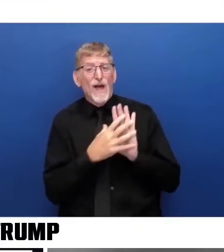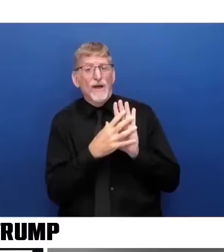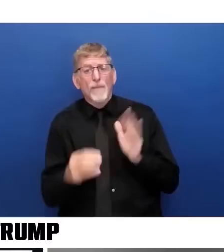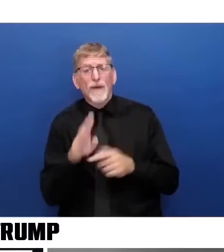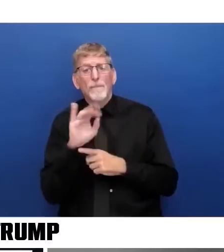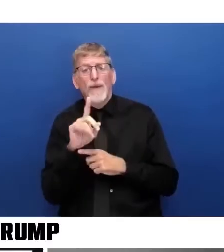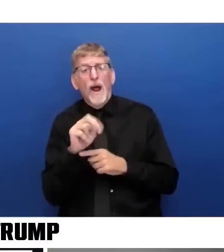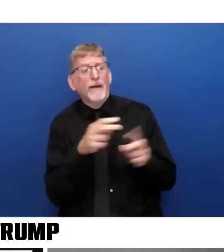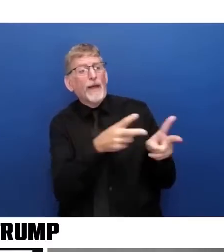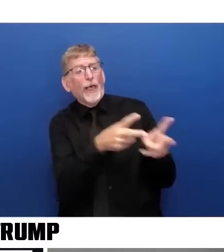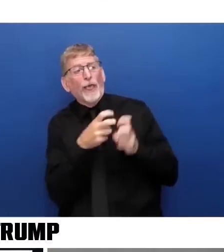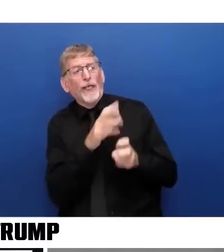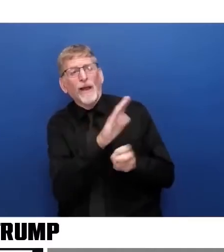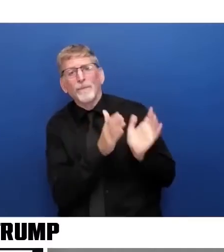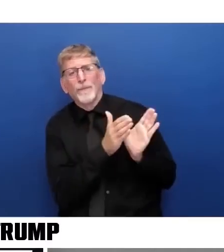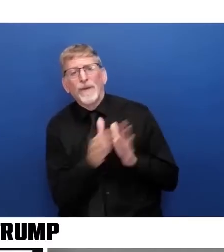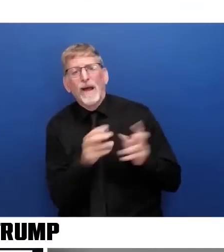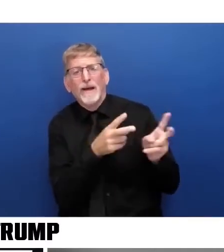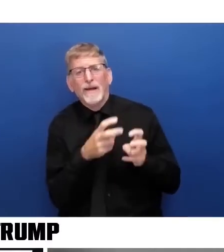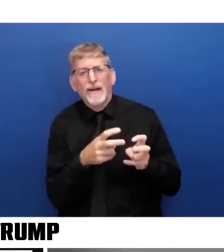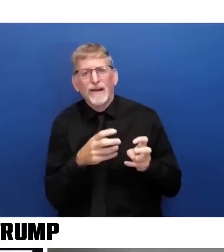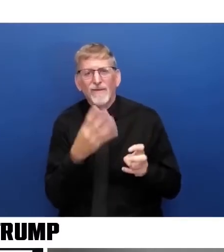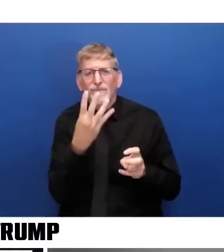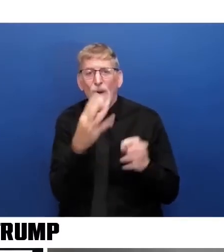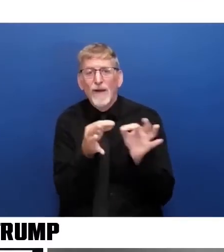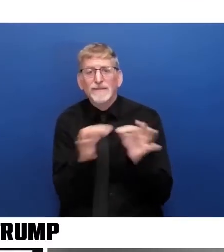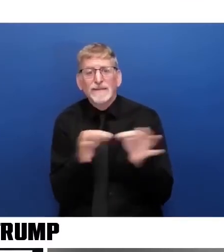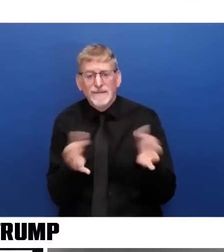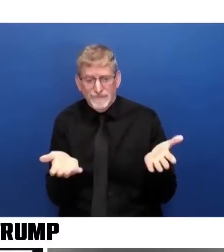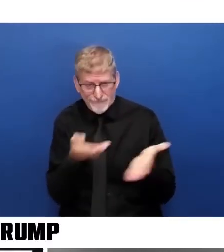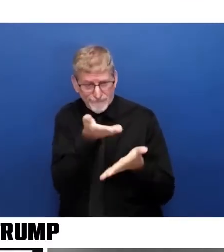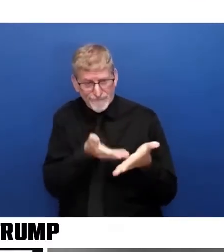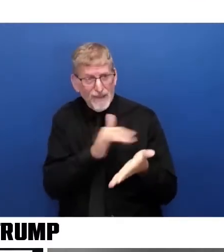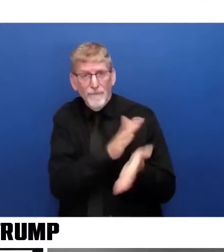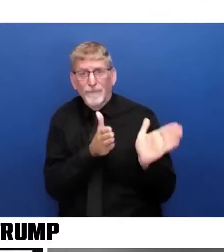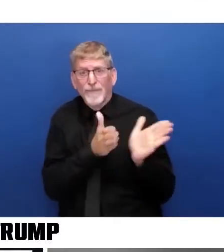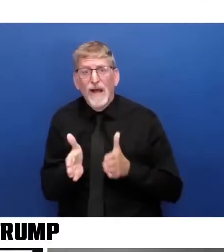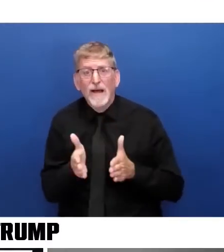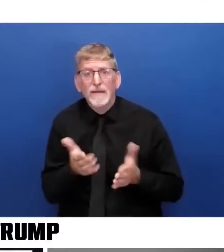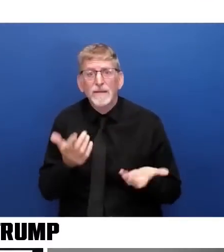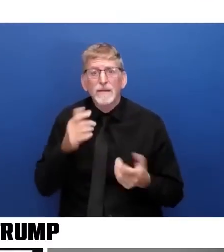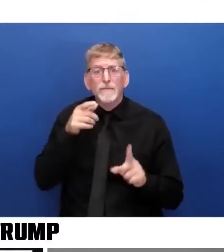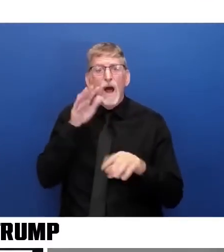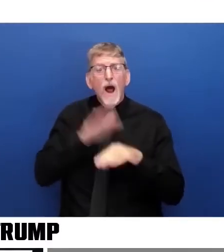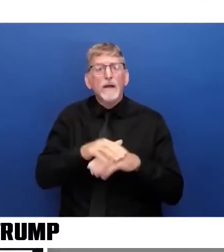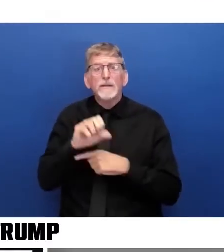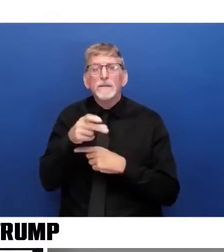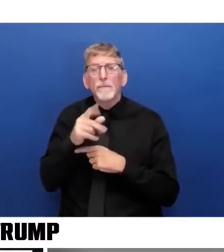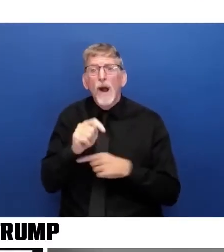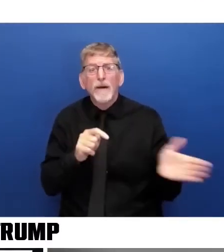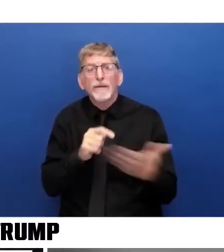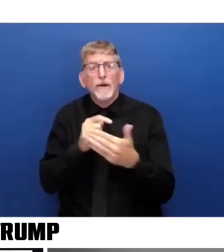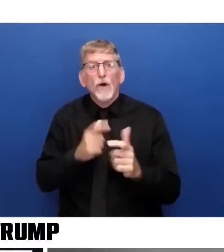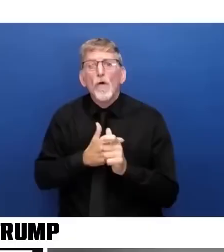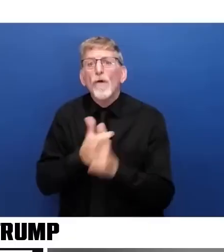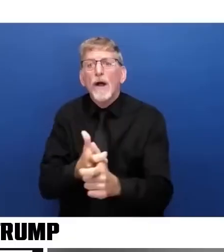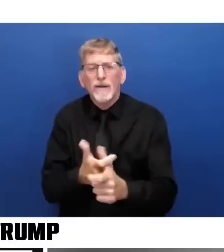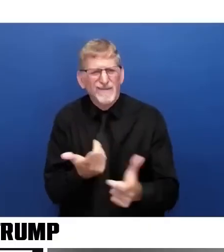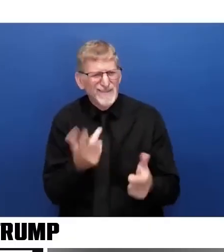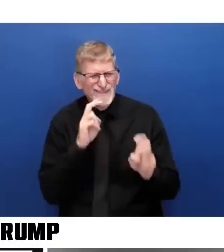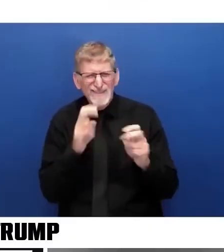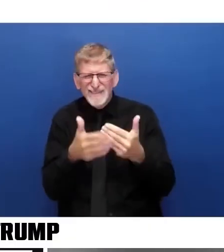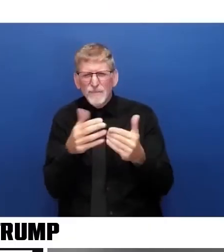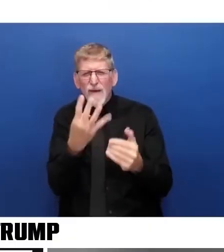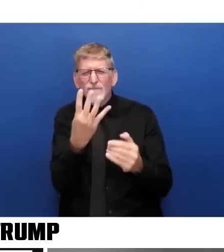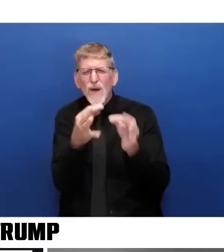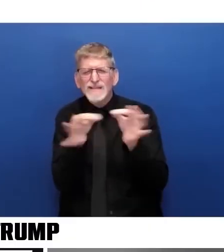like 4 sentences, like run, spot, run. 4 sentences that are just, oh, we'll try and lower taxes.